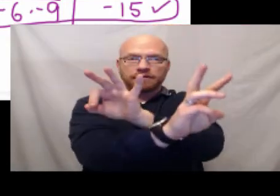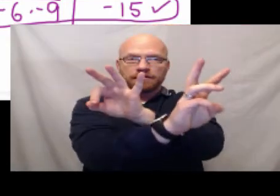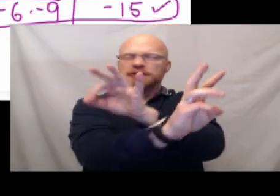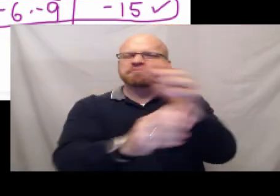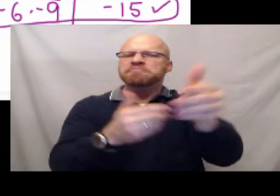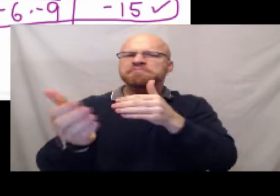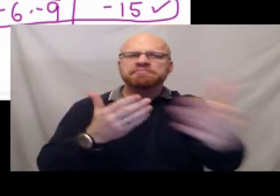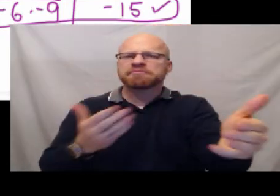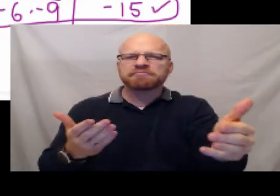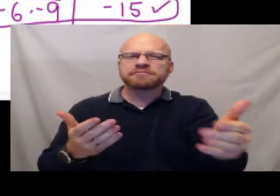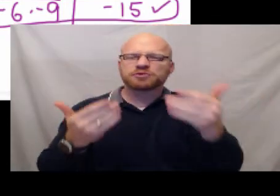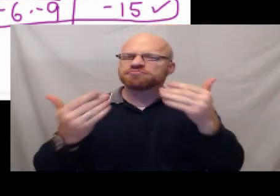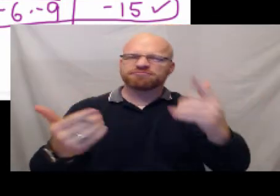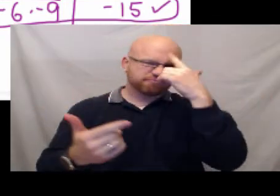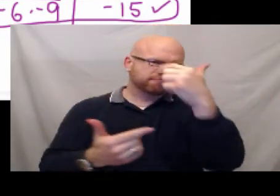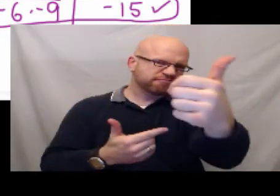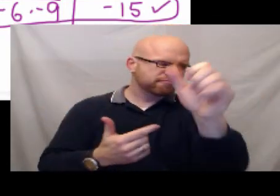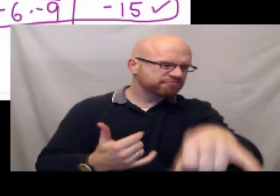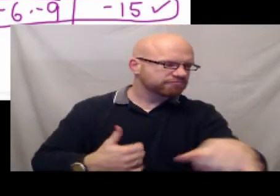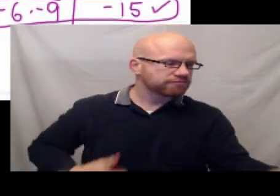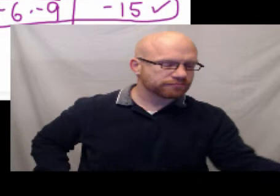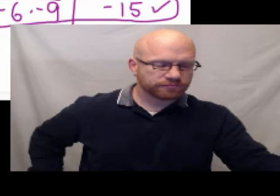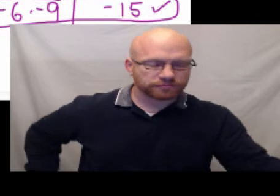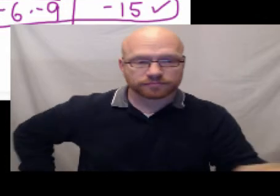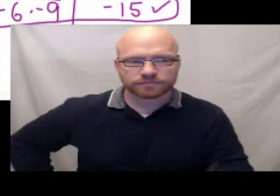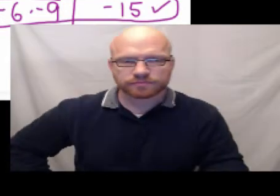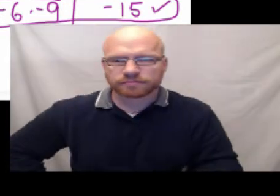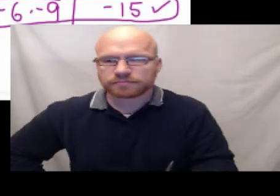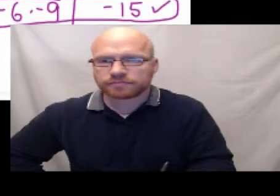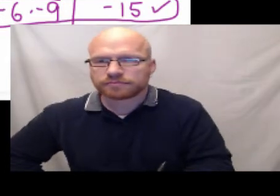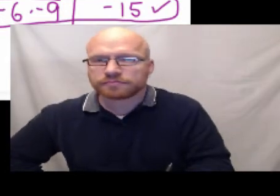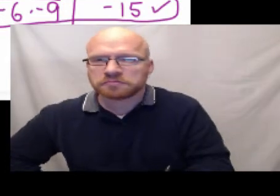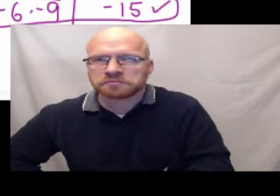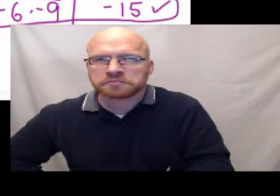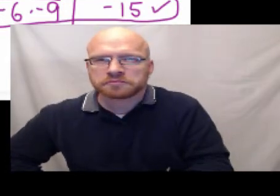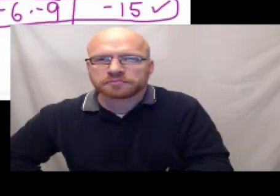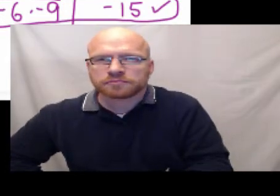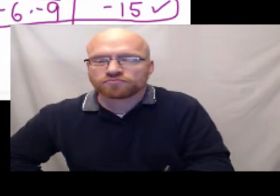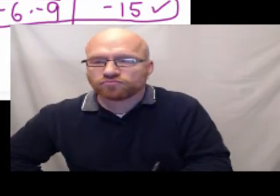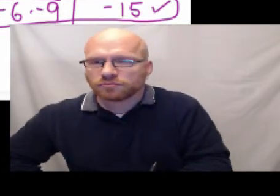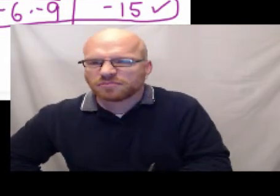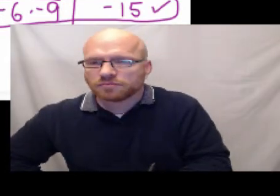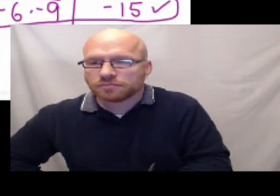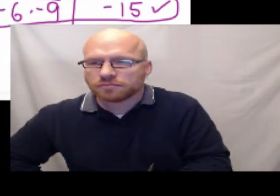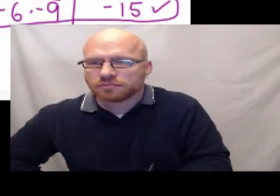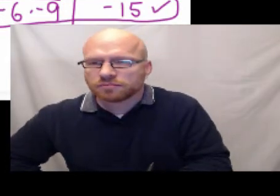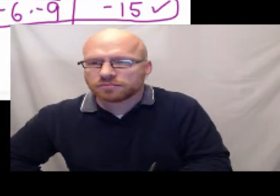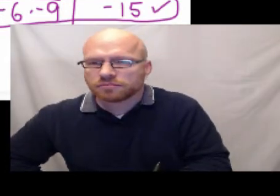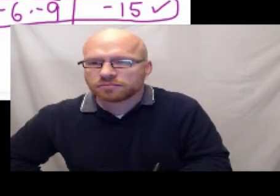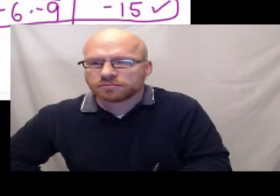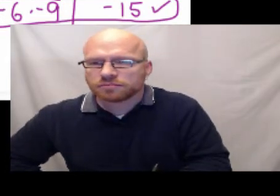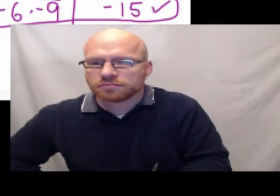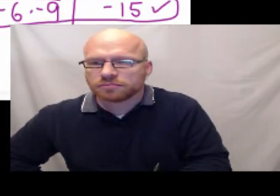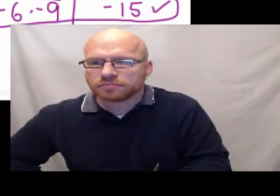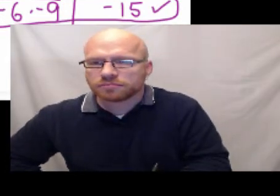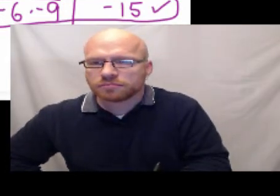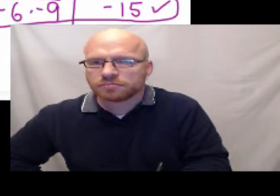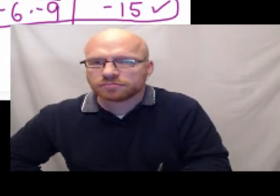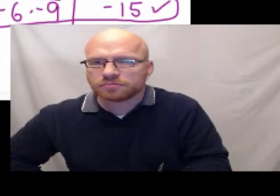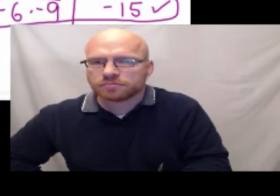x. Now we can do x minus 9 times x minus 6 or x minus 6 times x minus